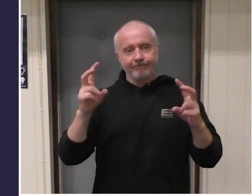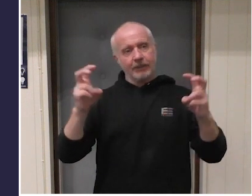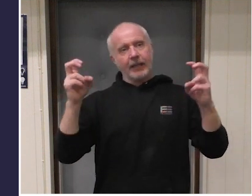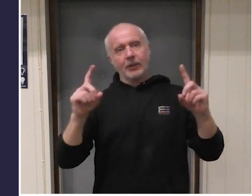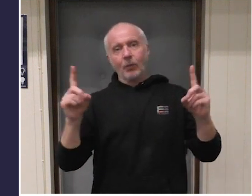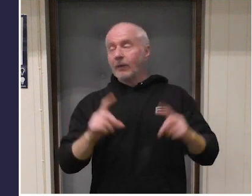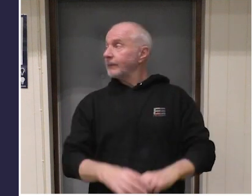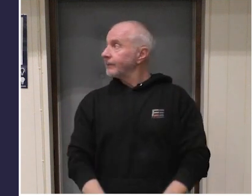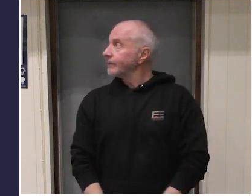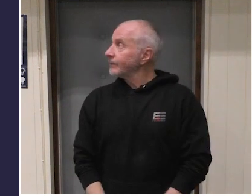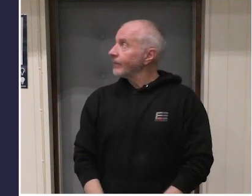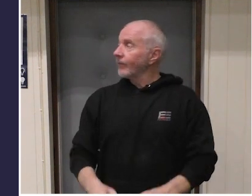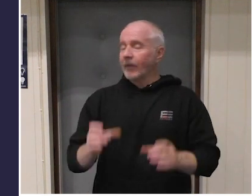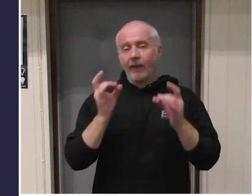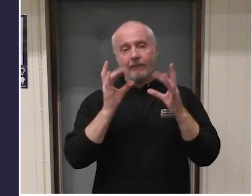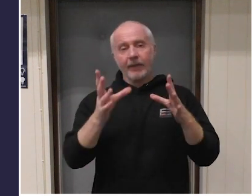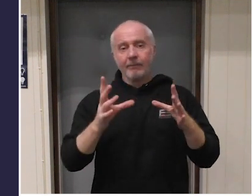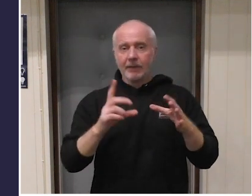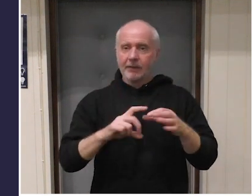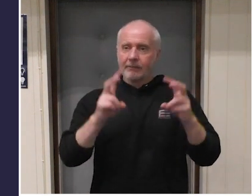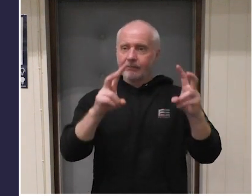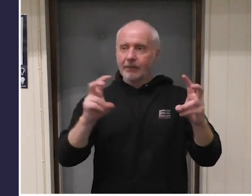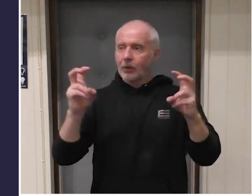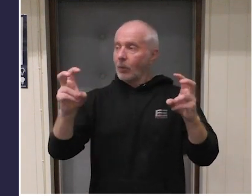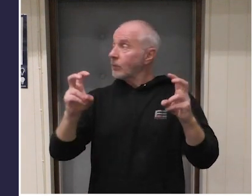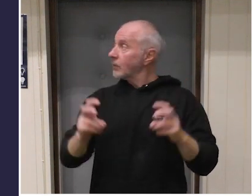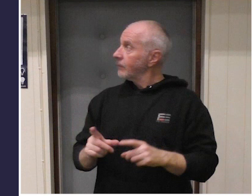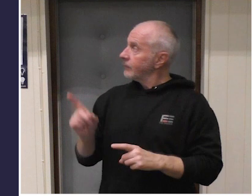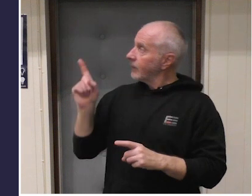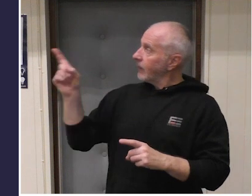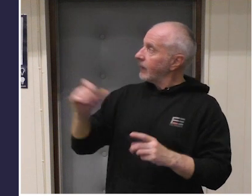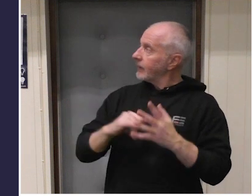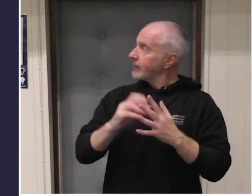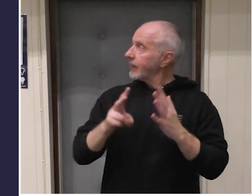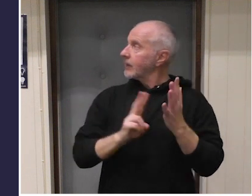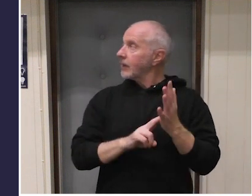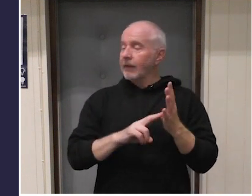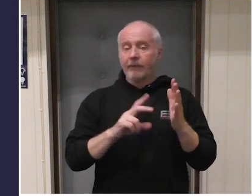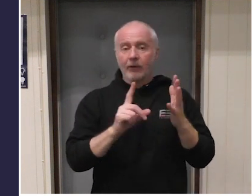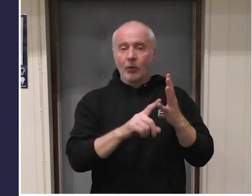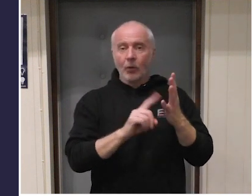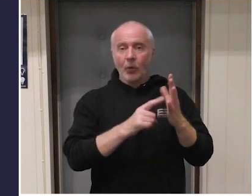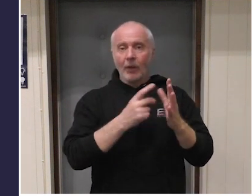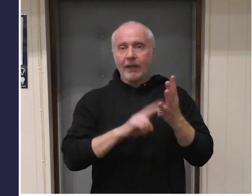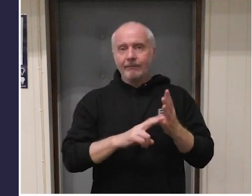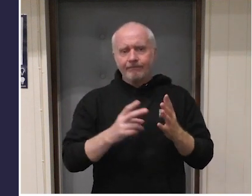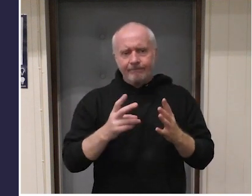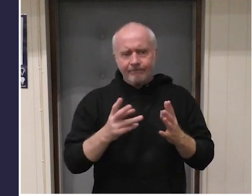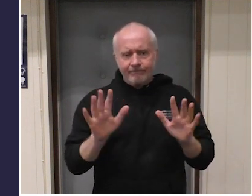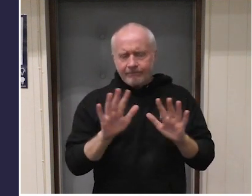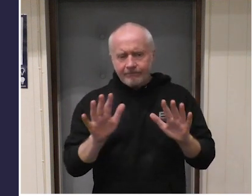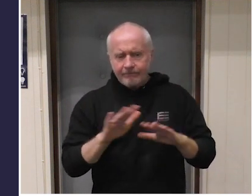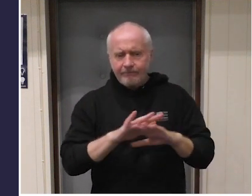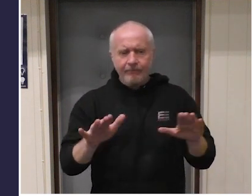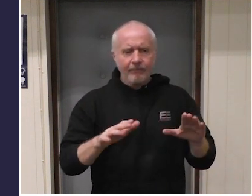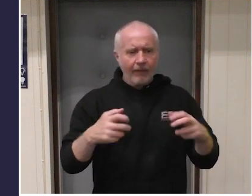So there's a very famous quote by Stanislaw Ulam, who asked, "Ask not what physics can do for